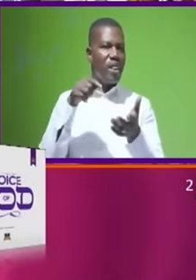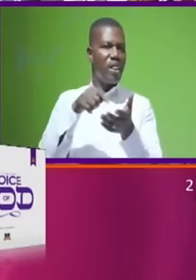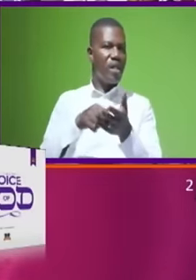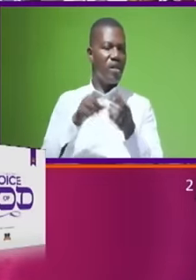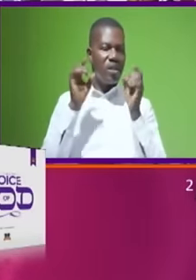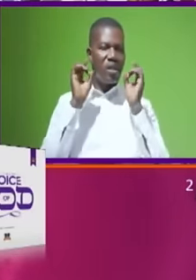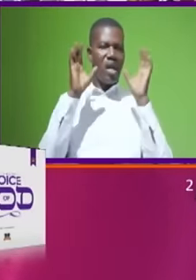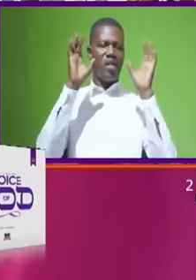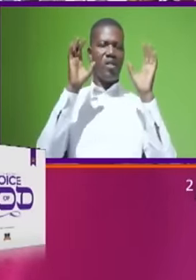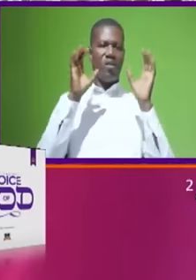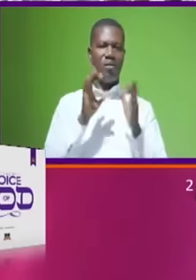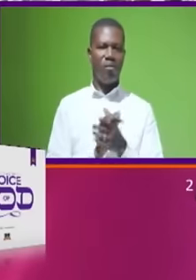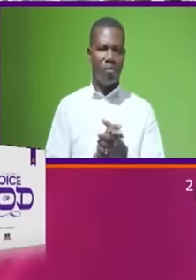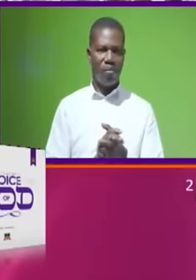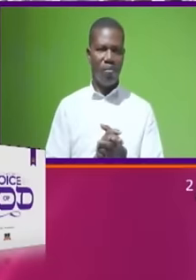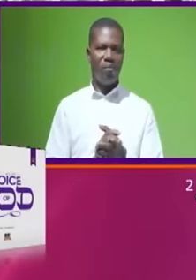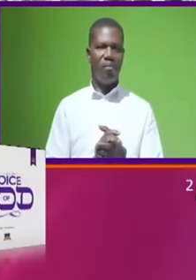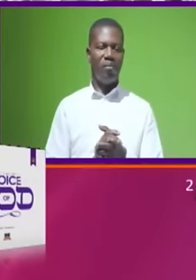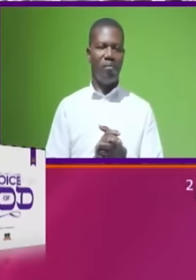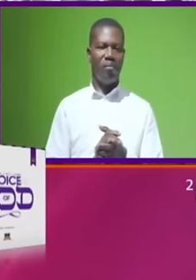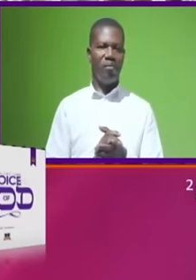Beloved, this is what is scary.